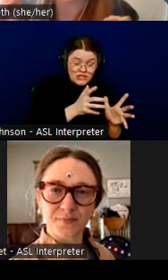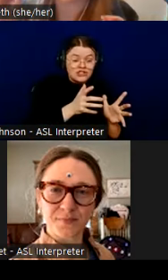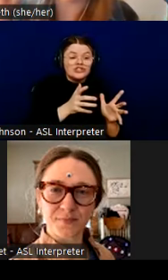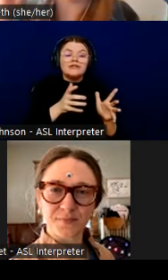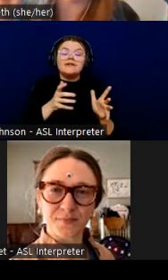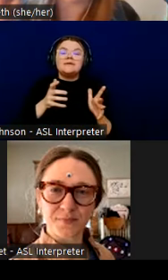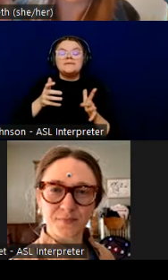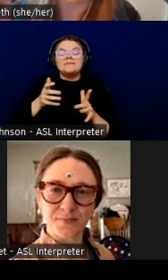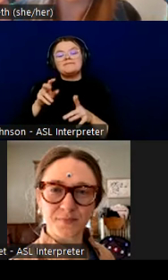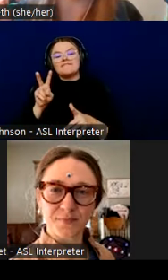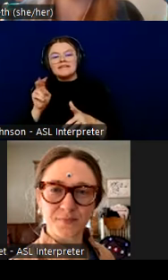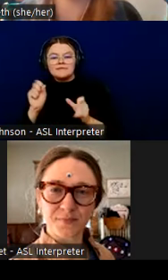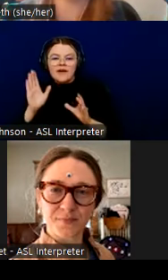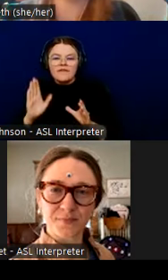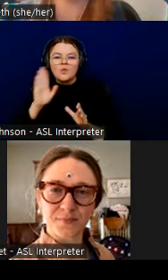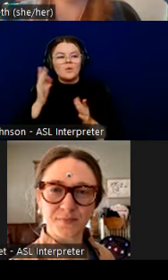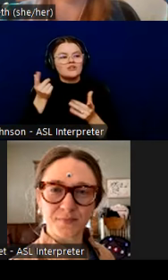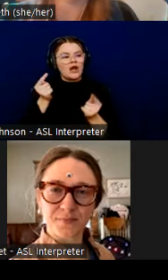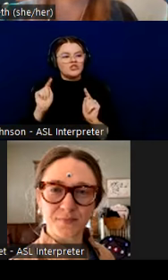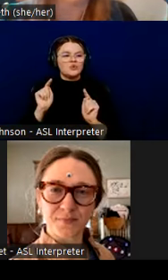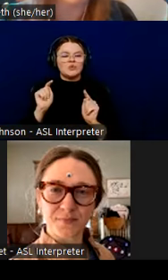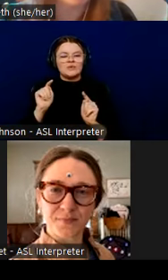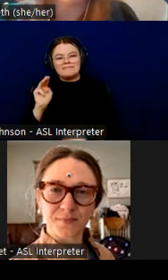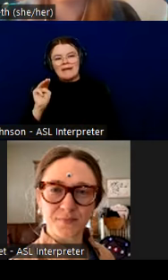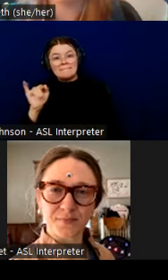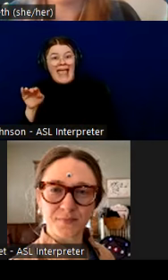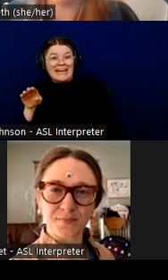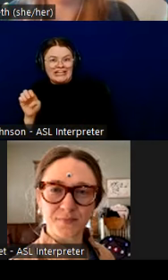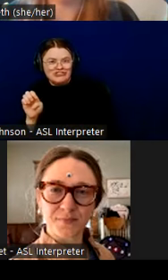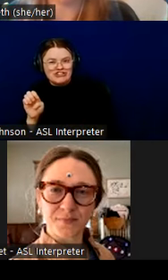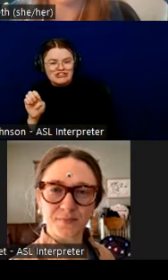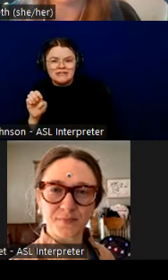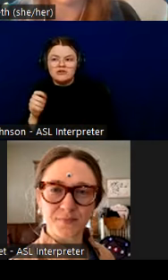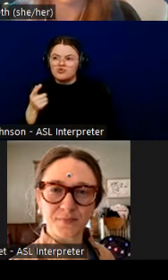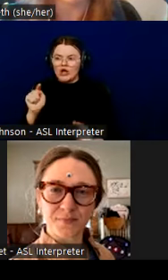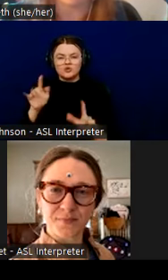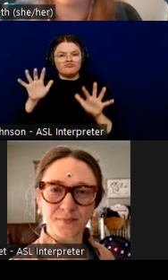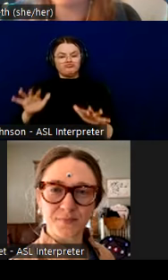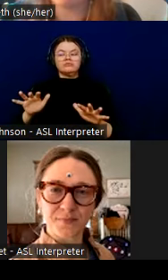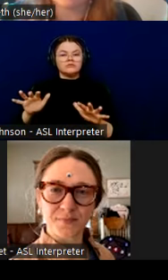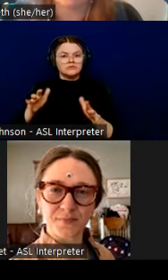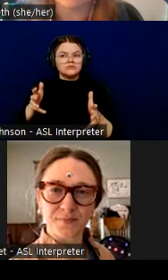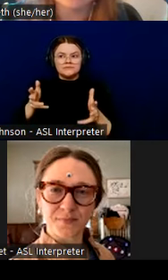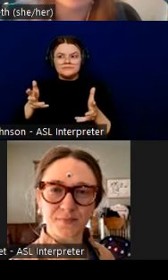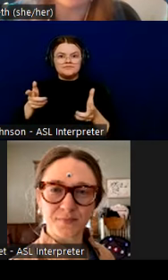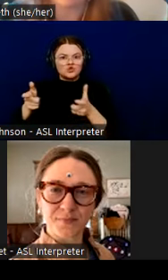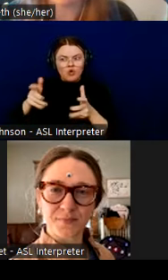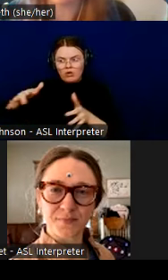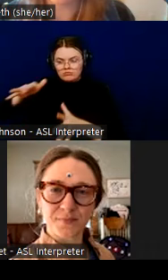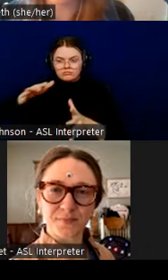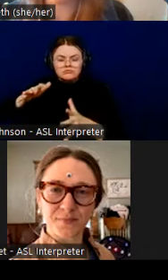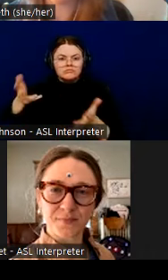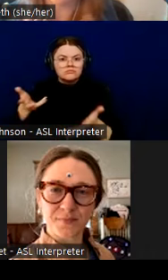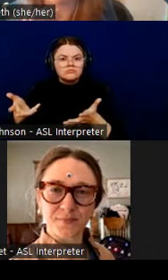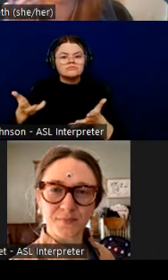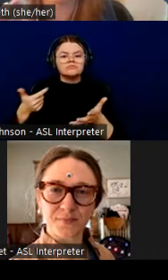attune themselves like a fine radio dial to the abuser's moods. They will walk on eggshells.